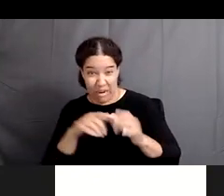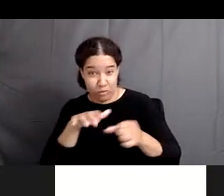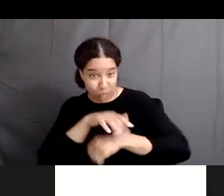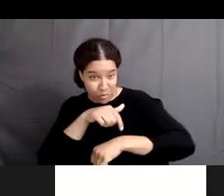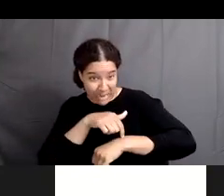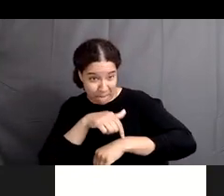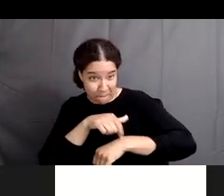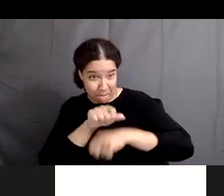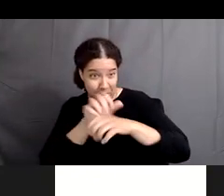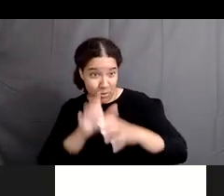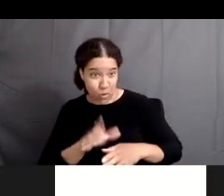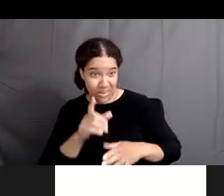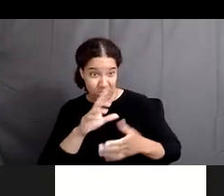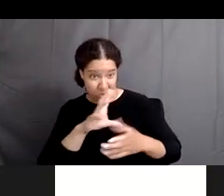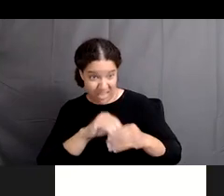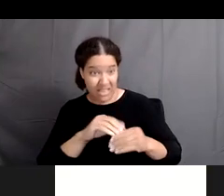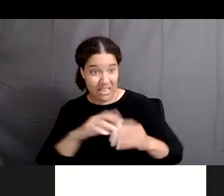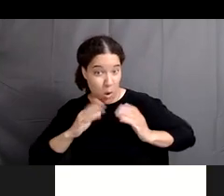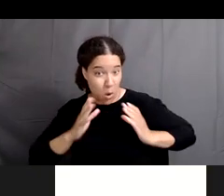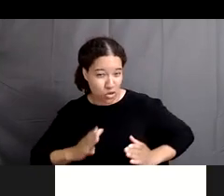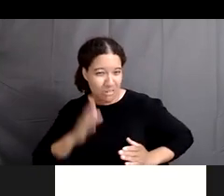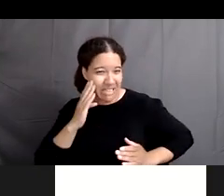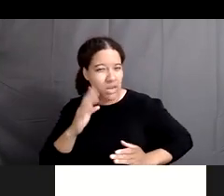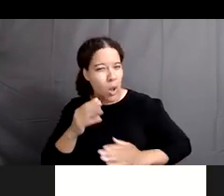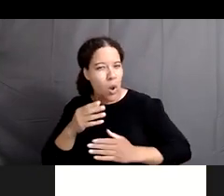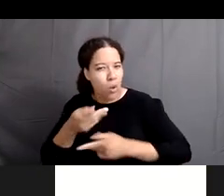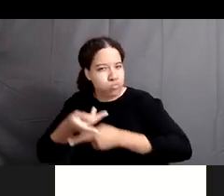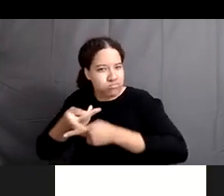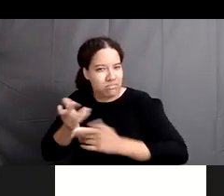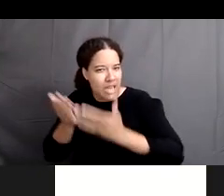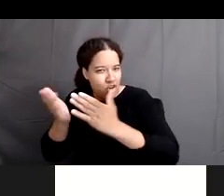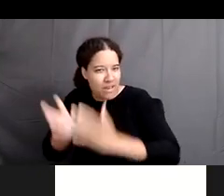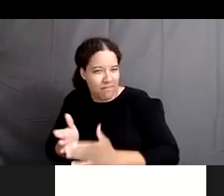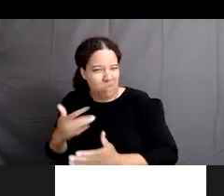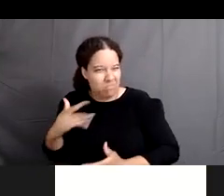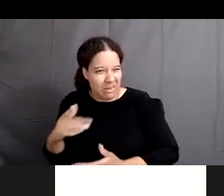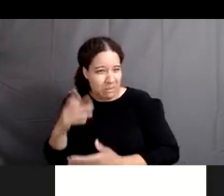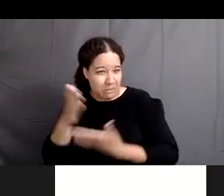owner? I know many caregivers just work part-time, so I was curious how you navigate